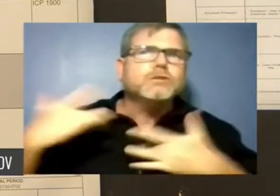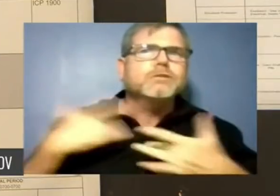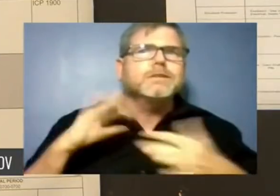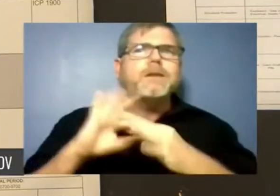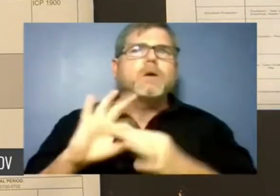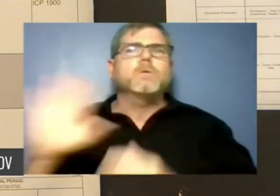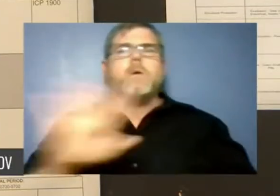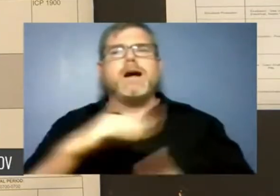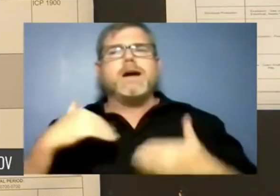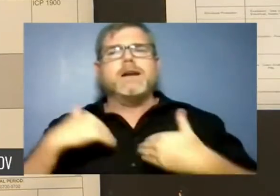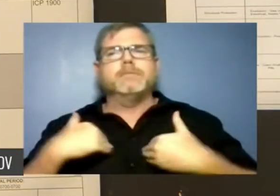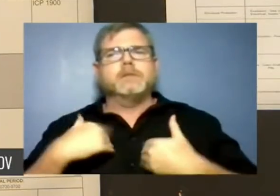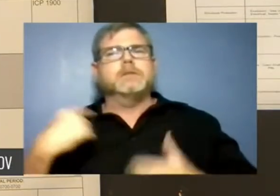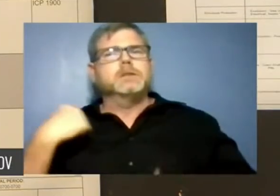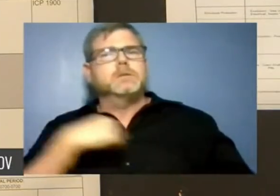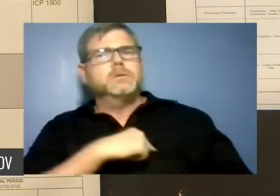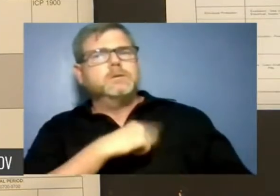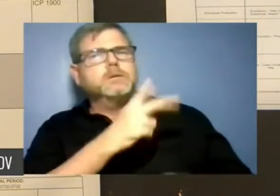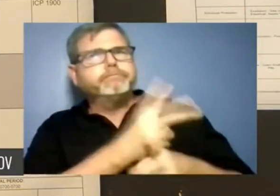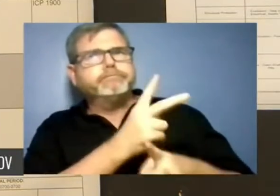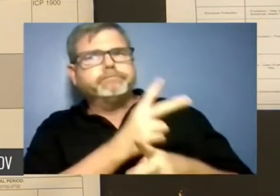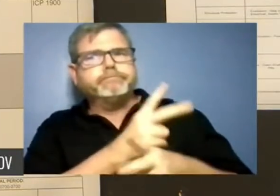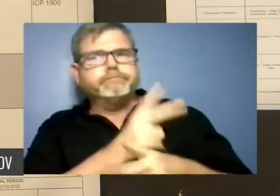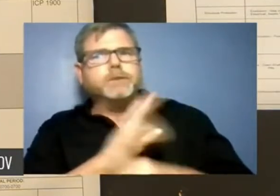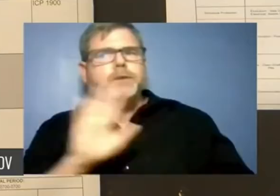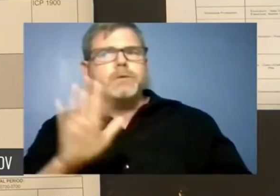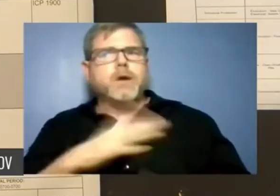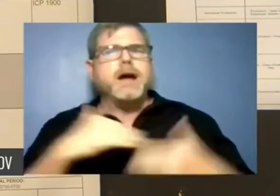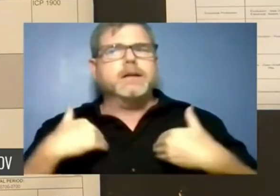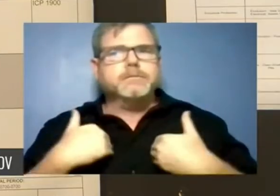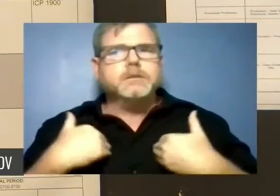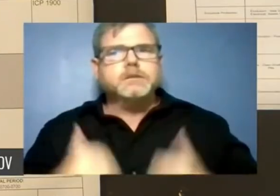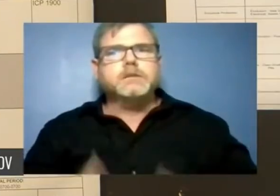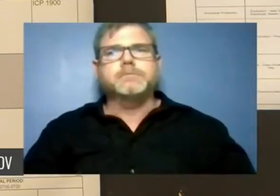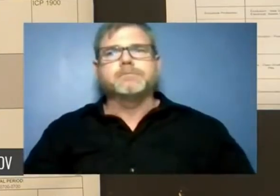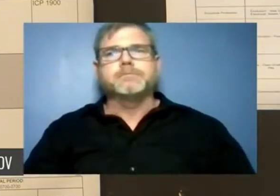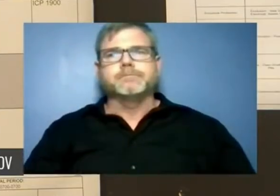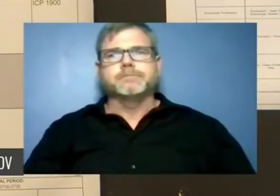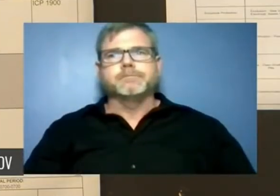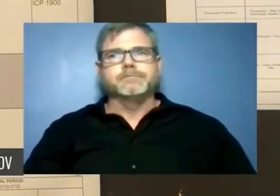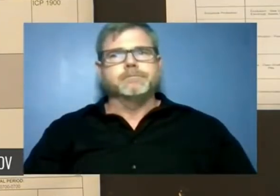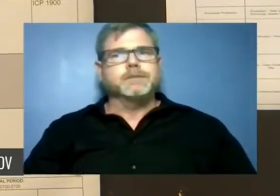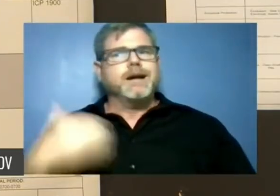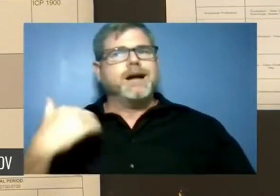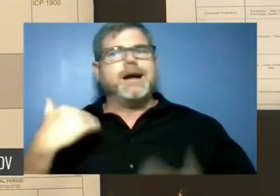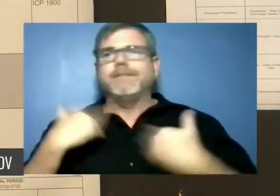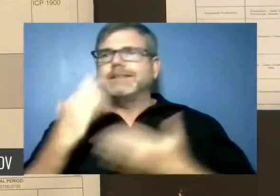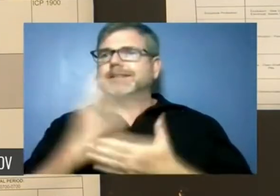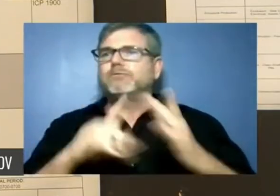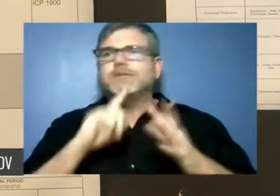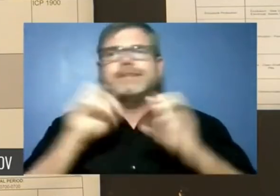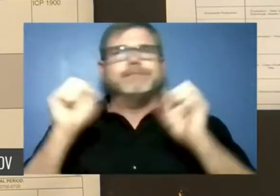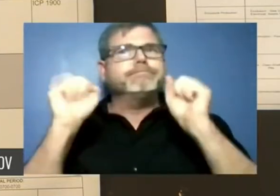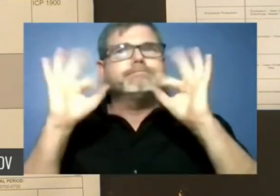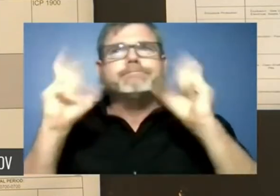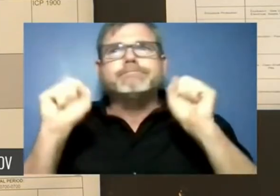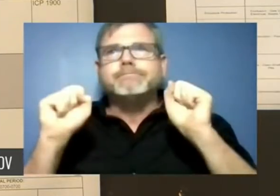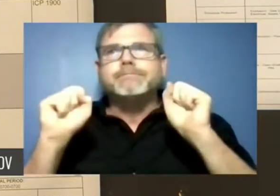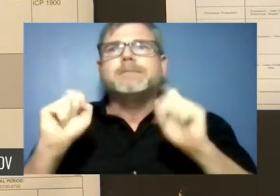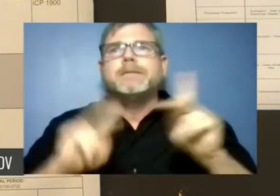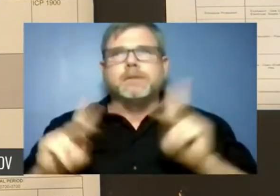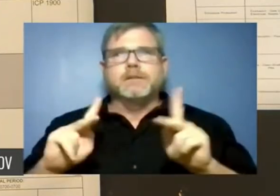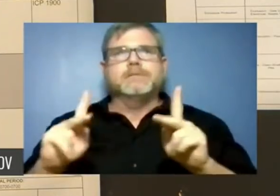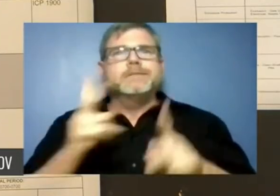of by some amazing folks. So we did open a local assistance center today,